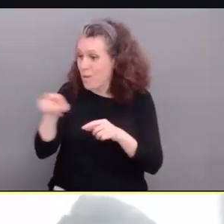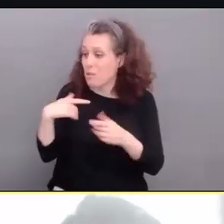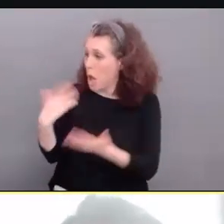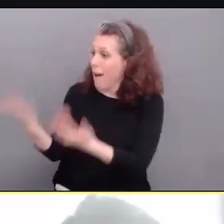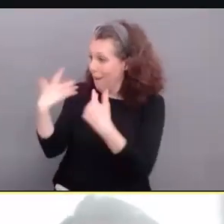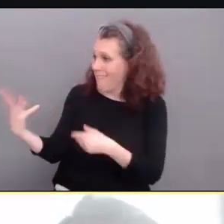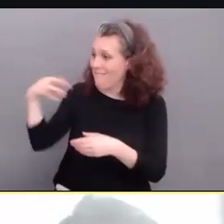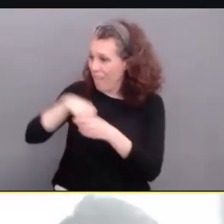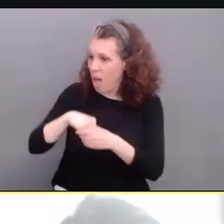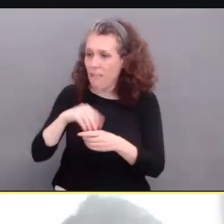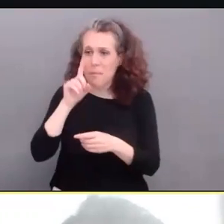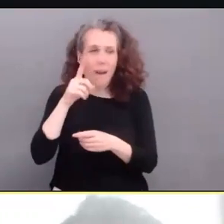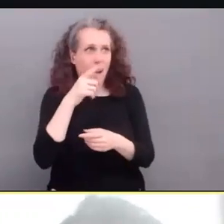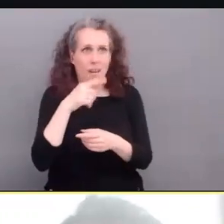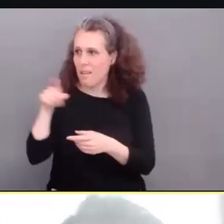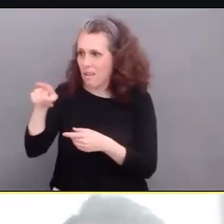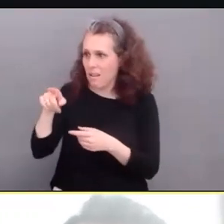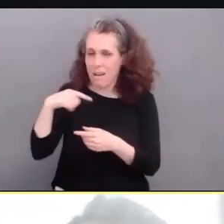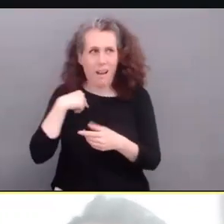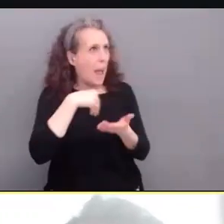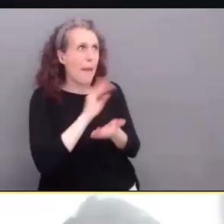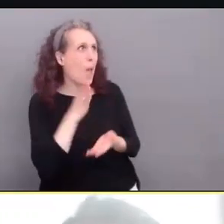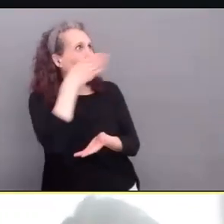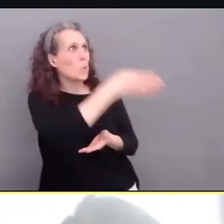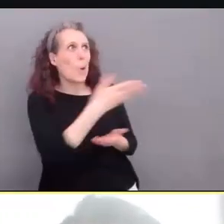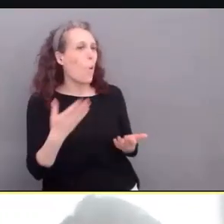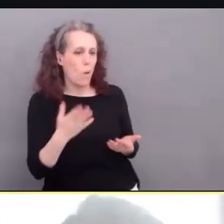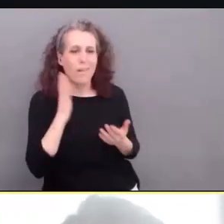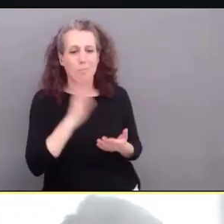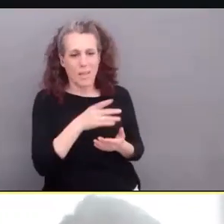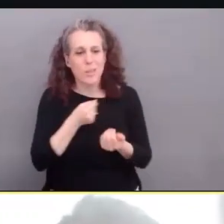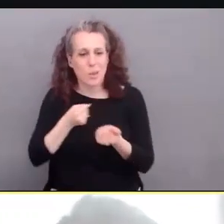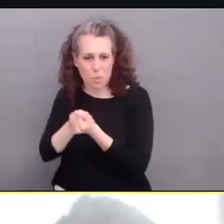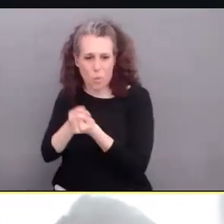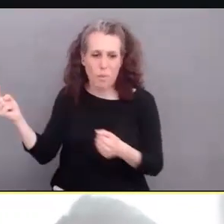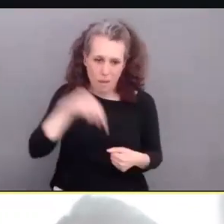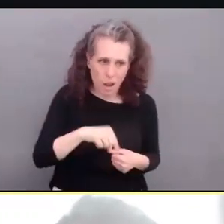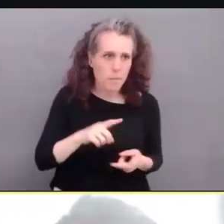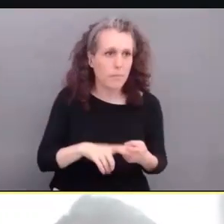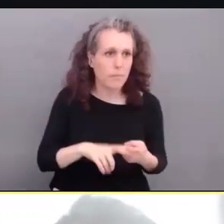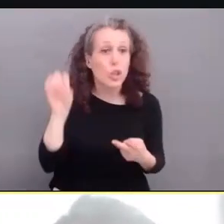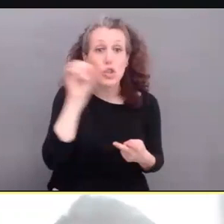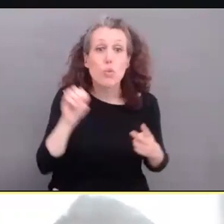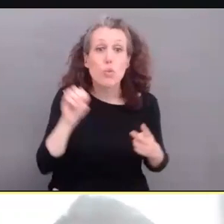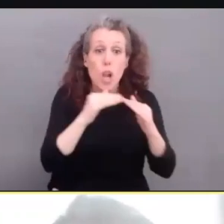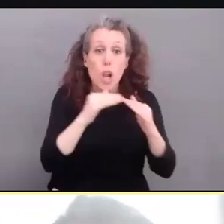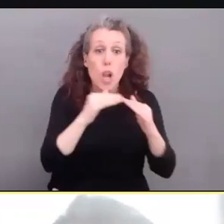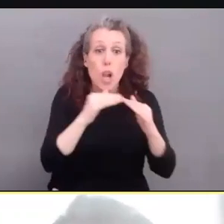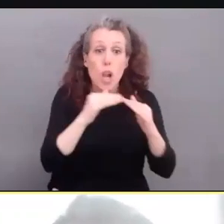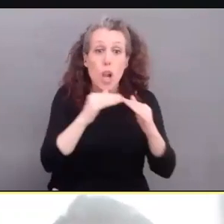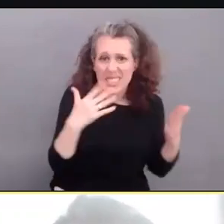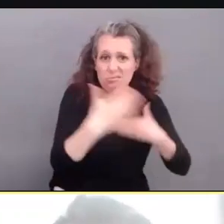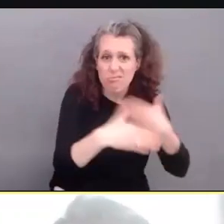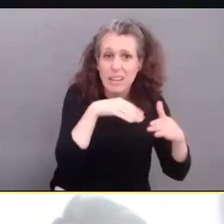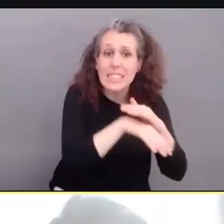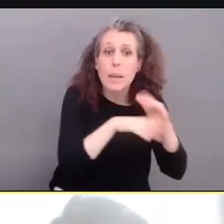barriers can always be thought to be removed. At the European level, we had no issues, for example, with accessible meetings and